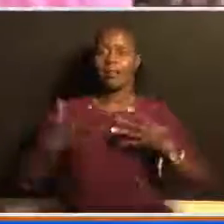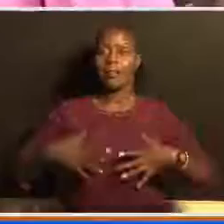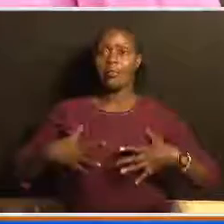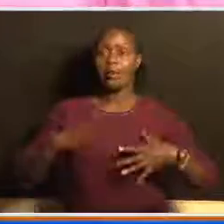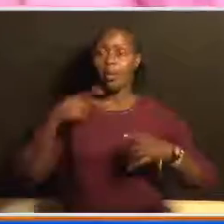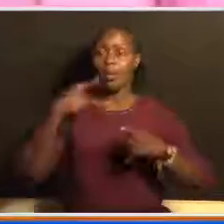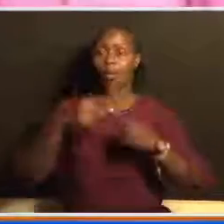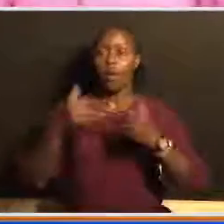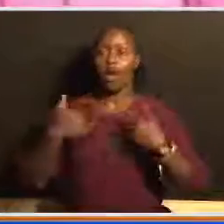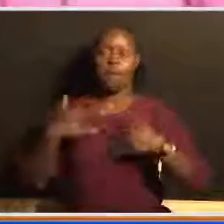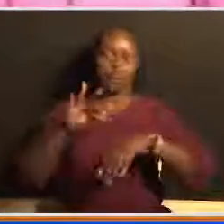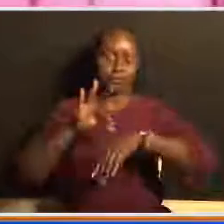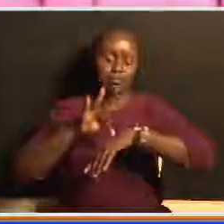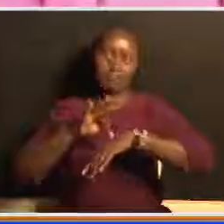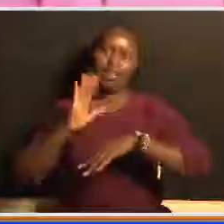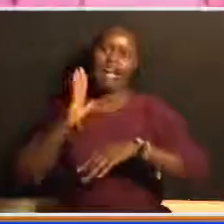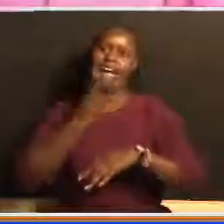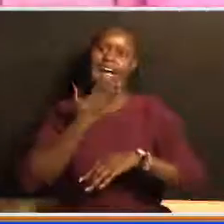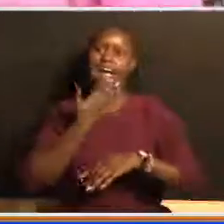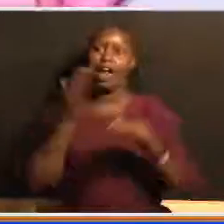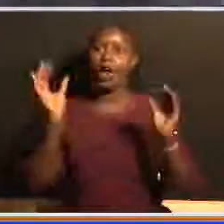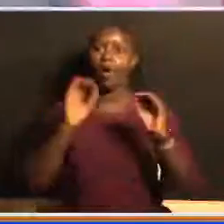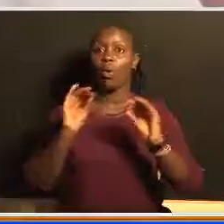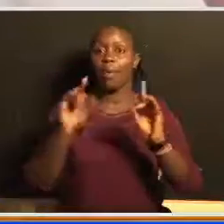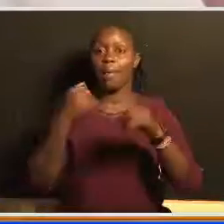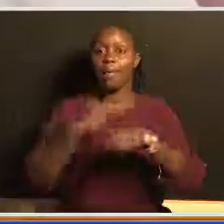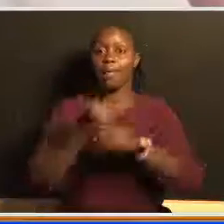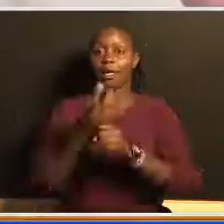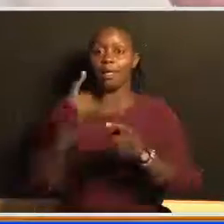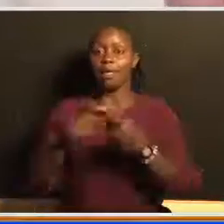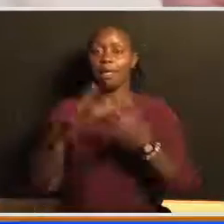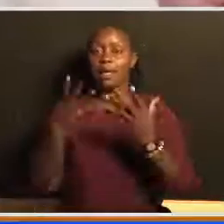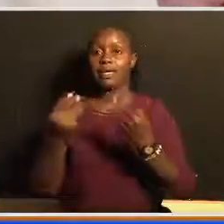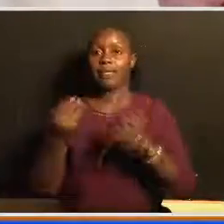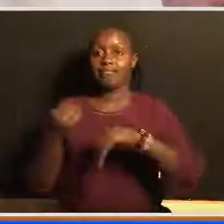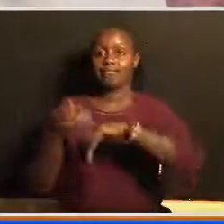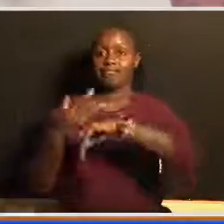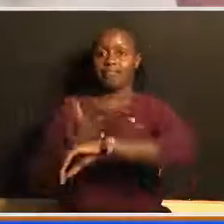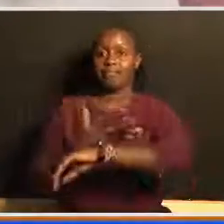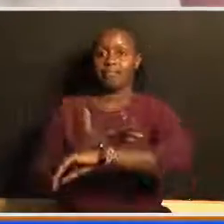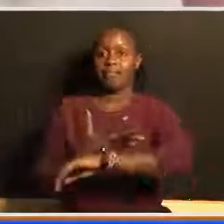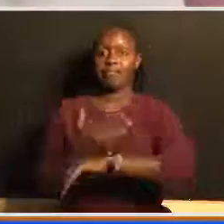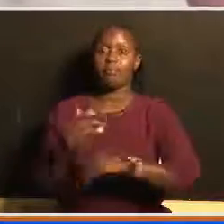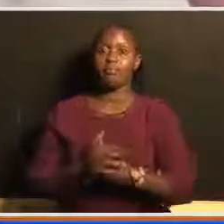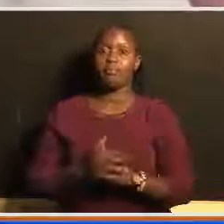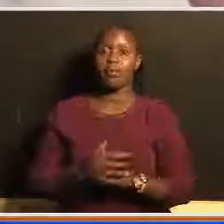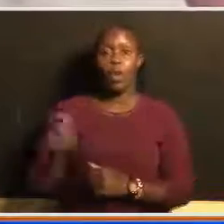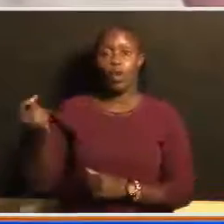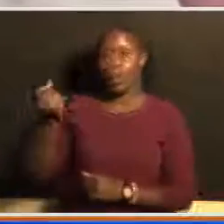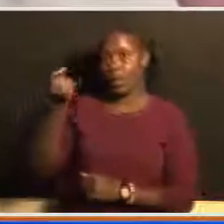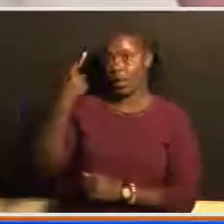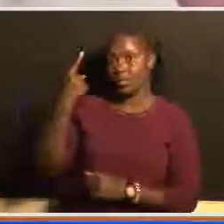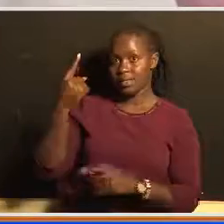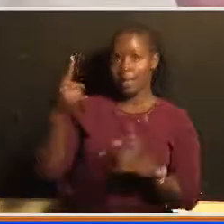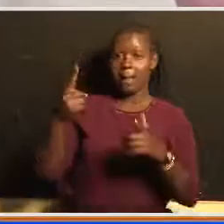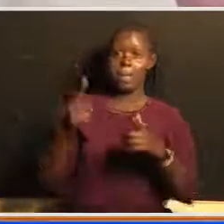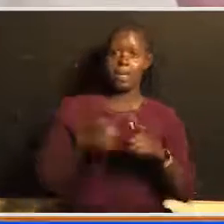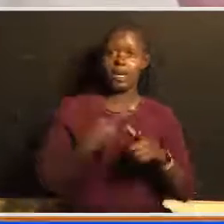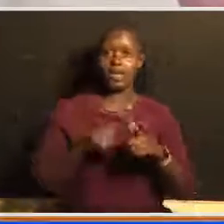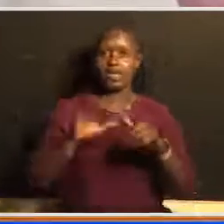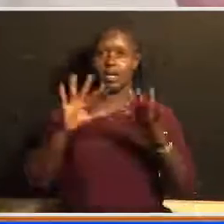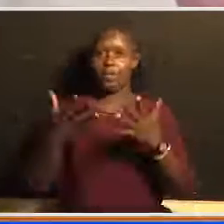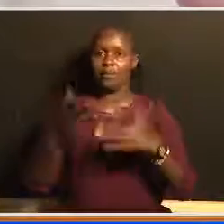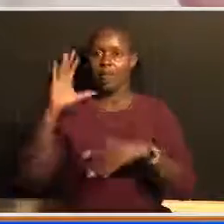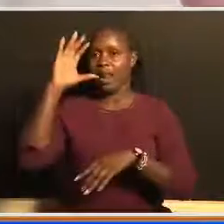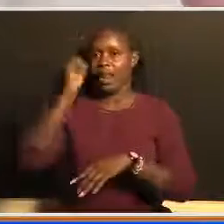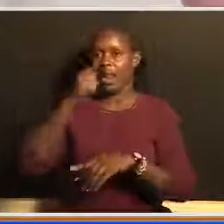their skin, making them prone to skin cancer. When you look at the biology of albinism, the lack of